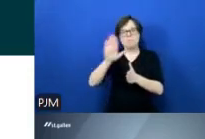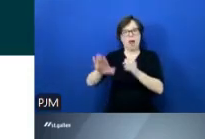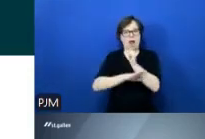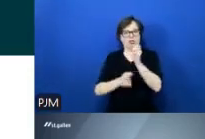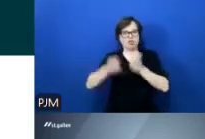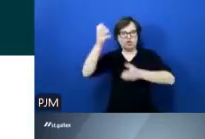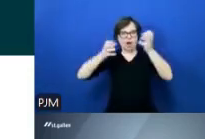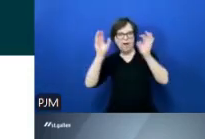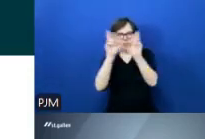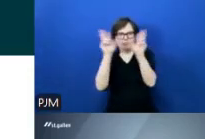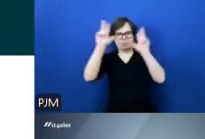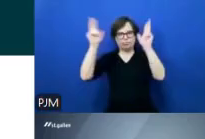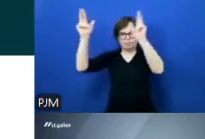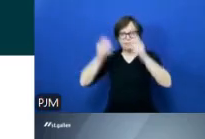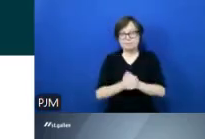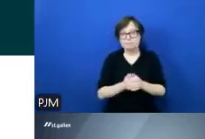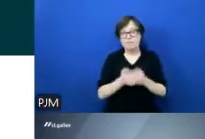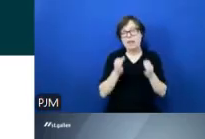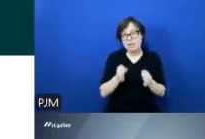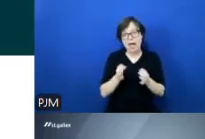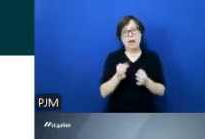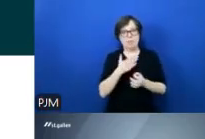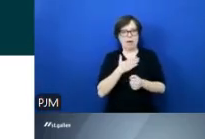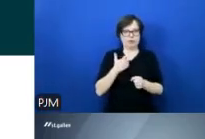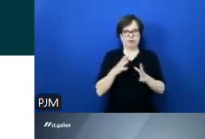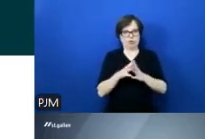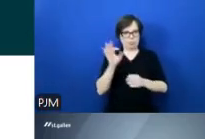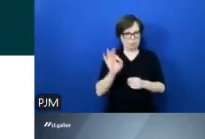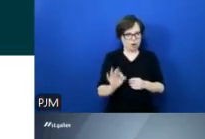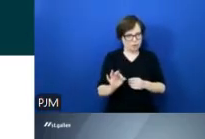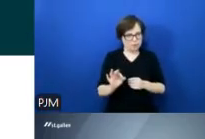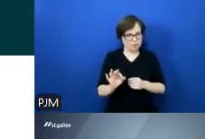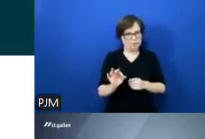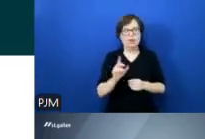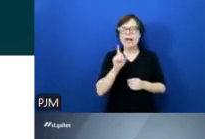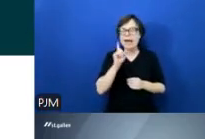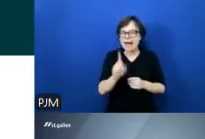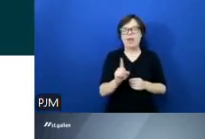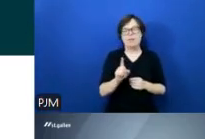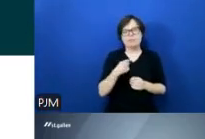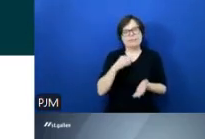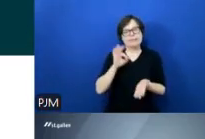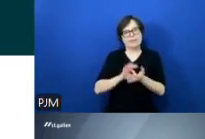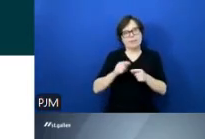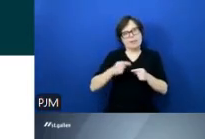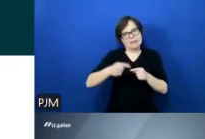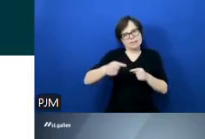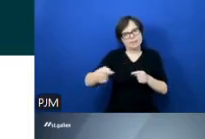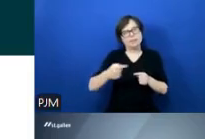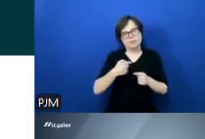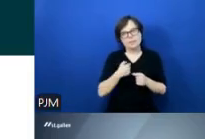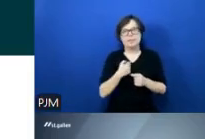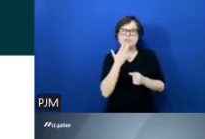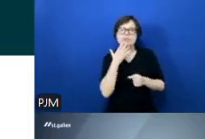being covered by canopy. Now it's about 10%, but the systematical work